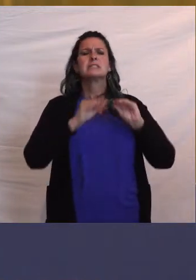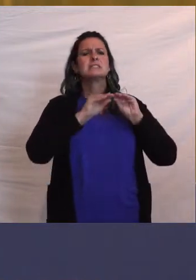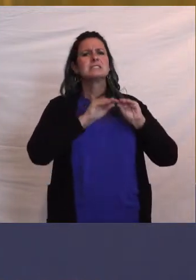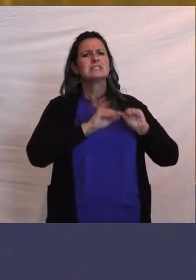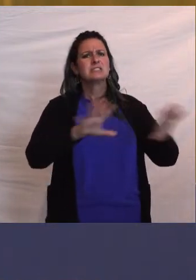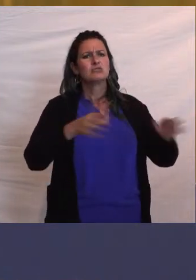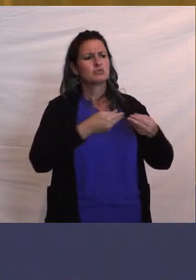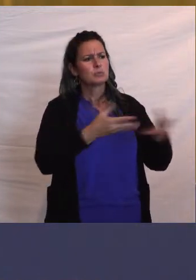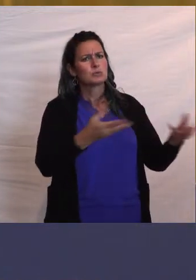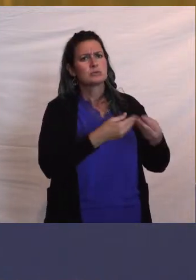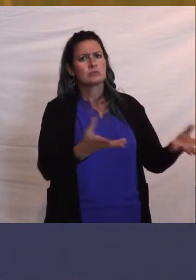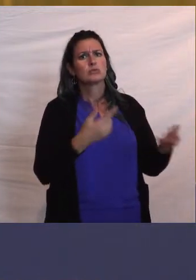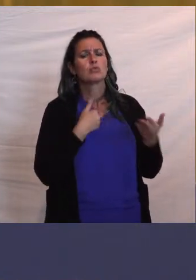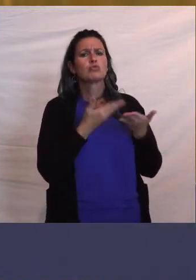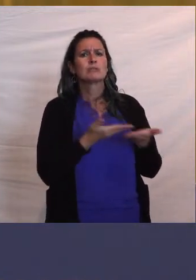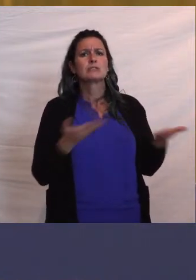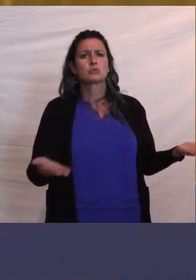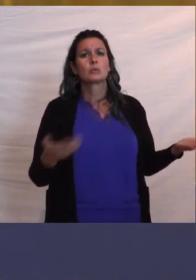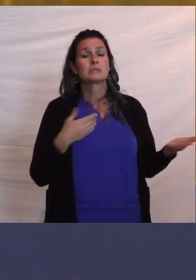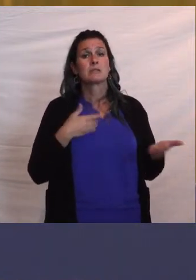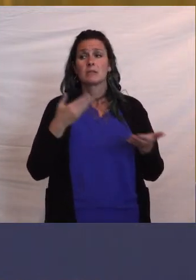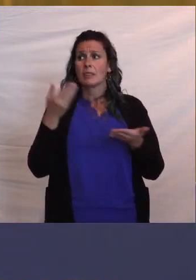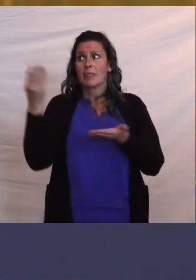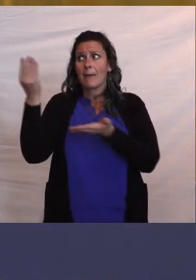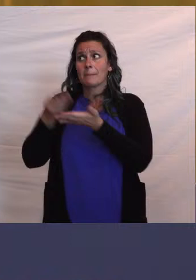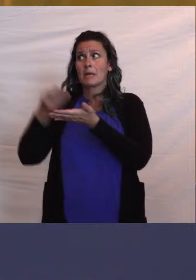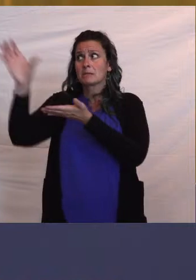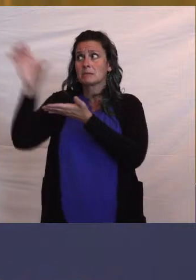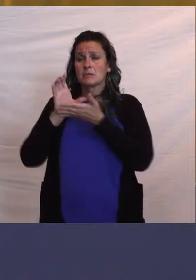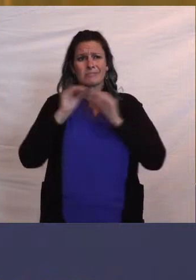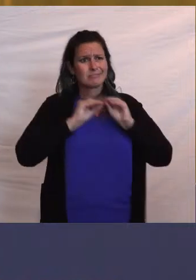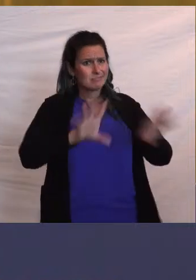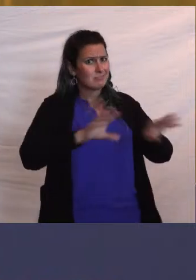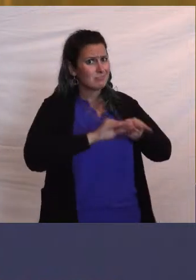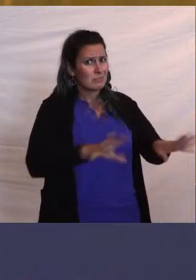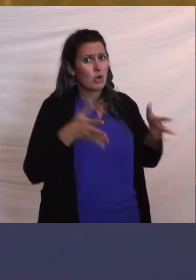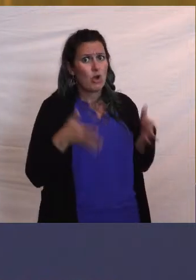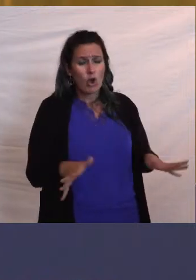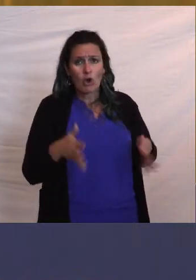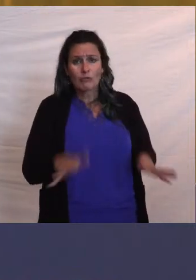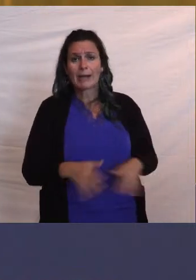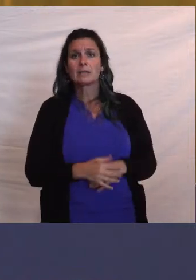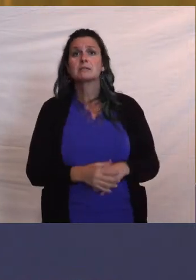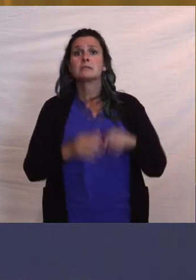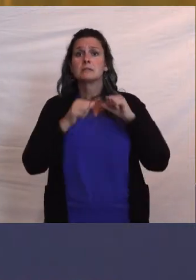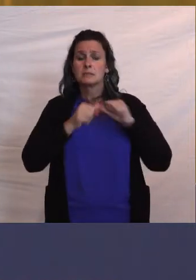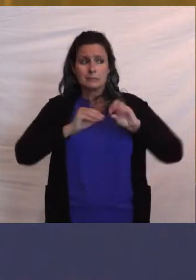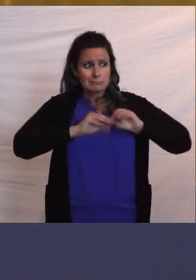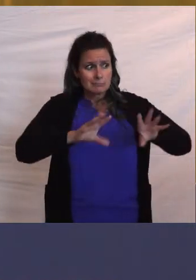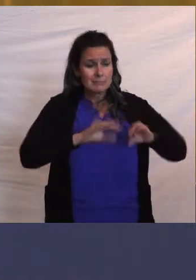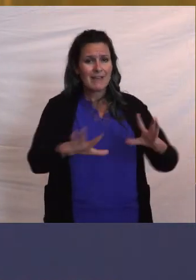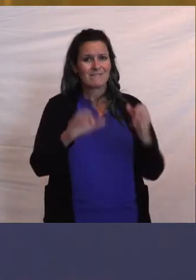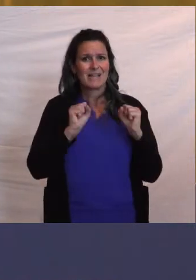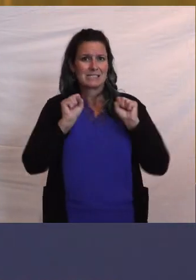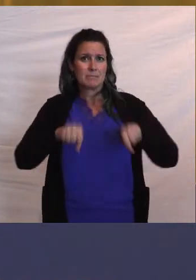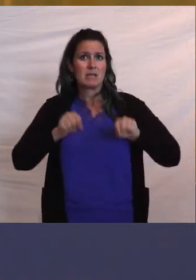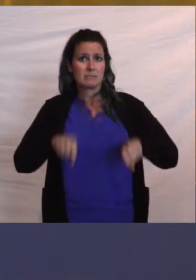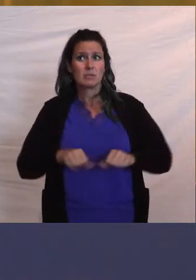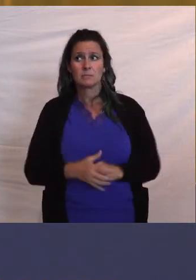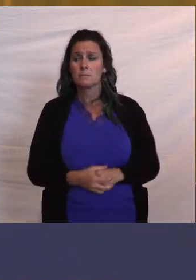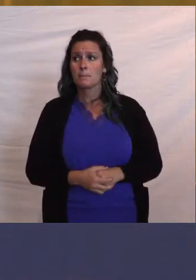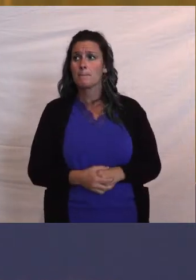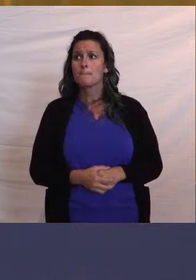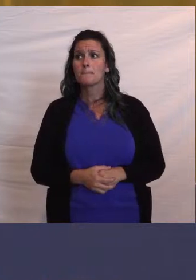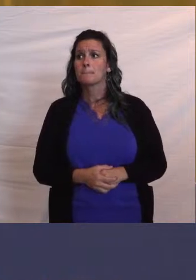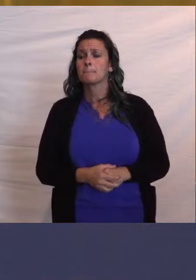of resources, we're getting money on the street. We've put a ton on the street already, and we're getting it on the street as fast as we can. So